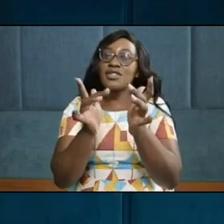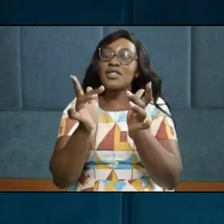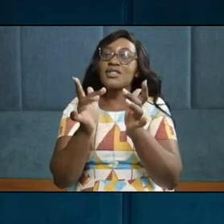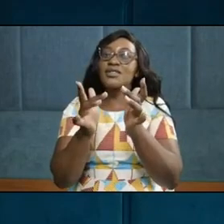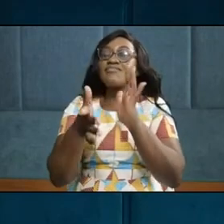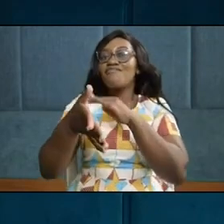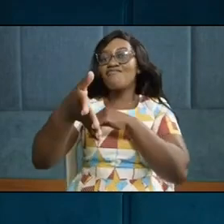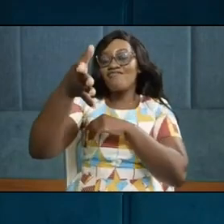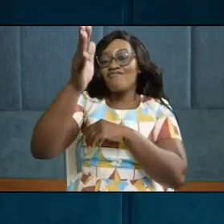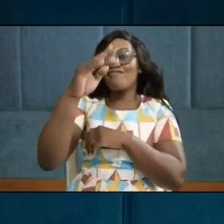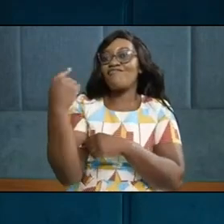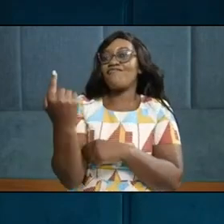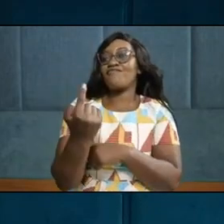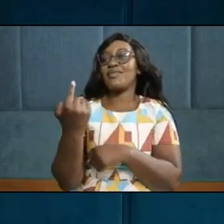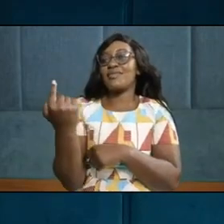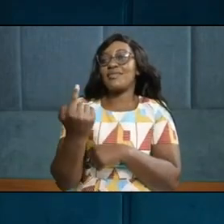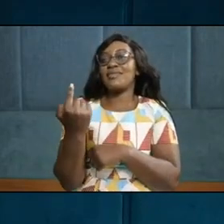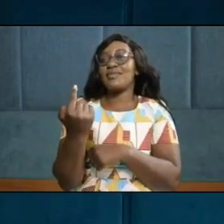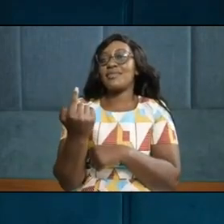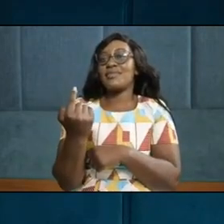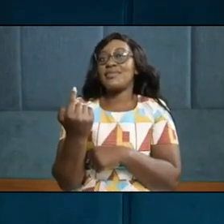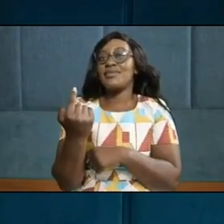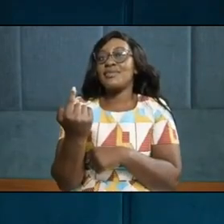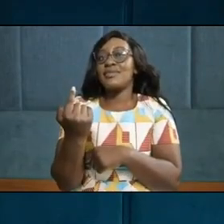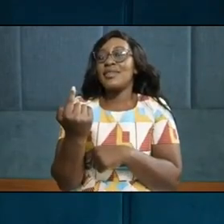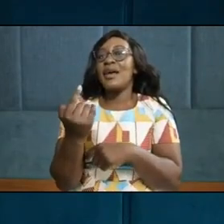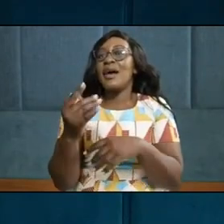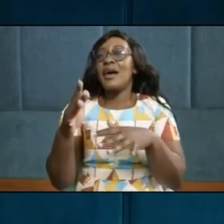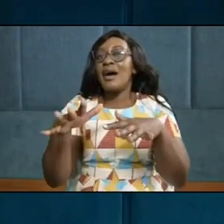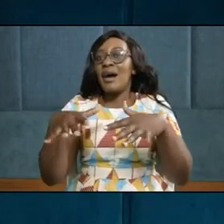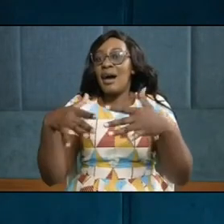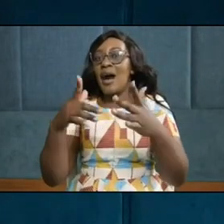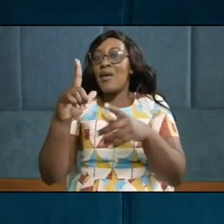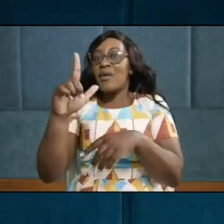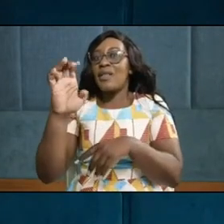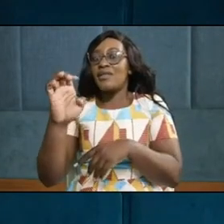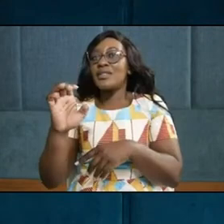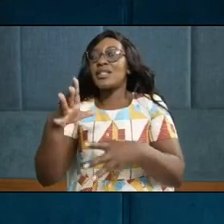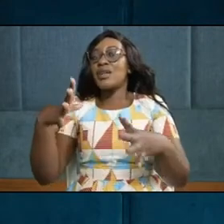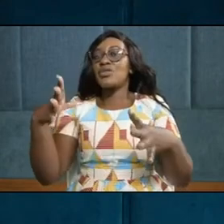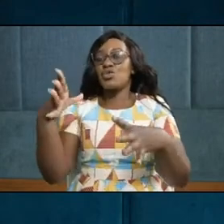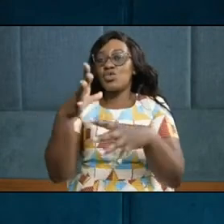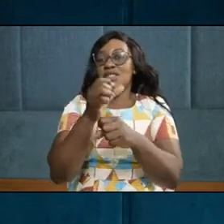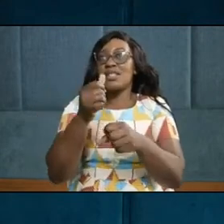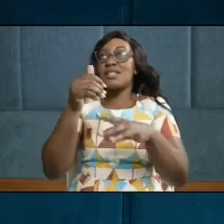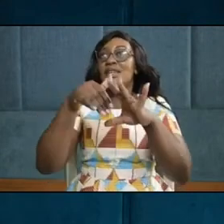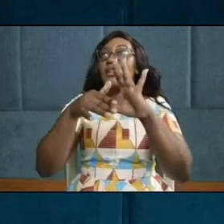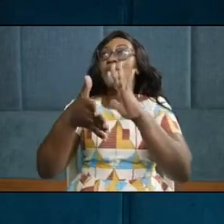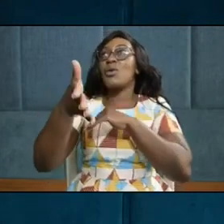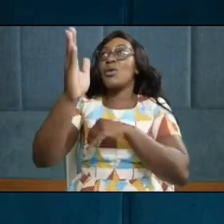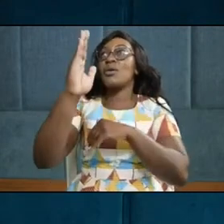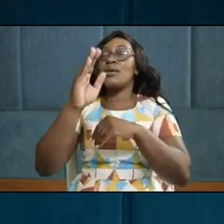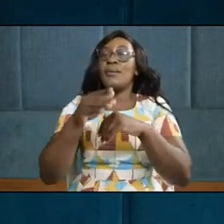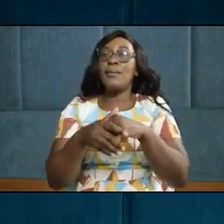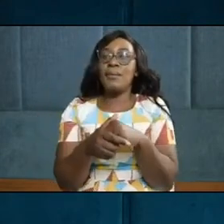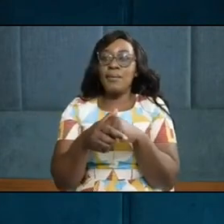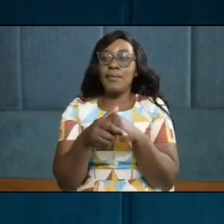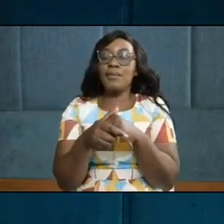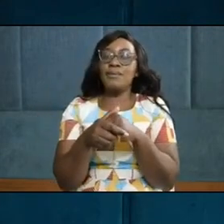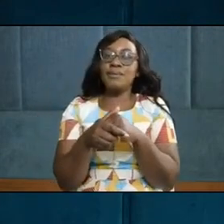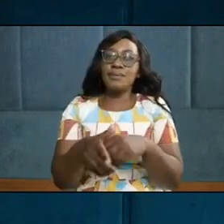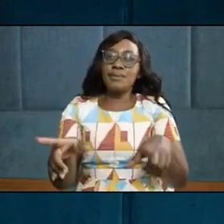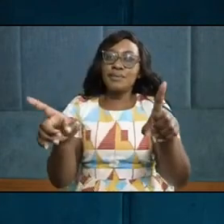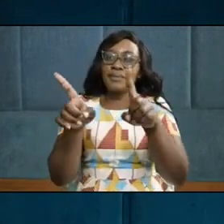in God to bring Eutychus back to life. Ah, shine for Jesus. Yes, I've also learned some